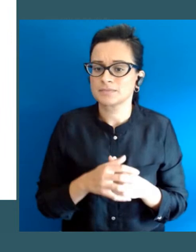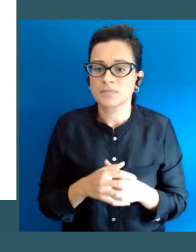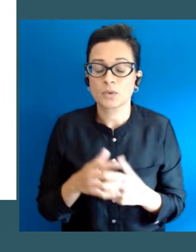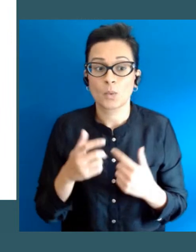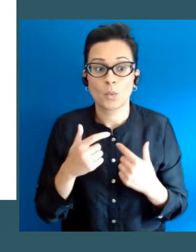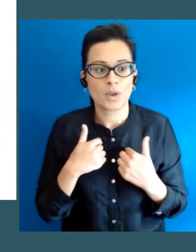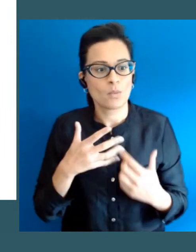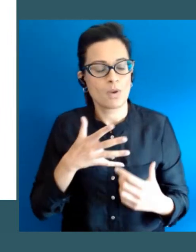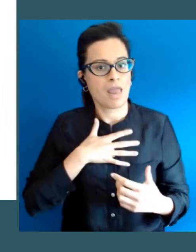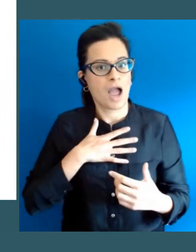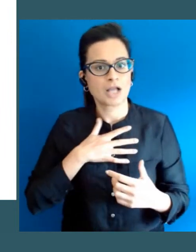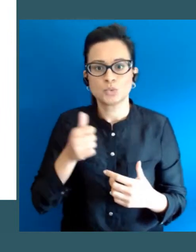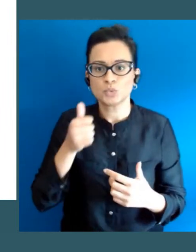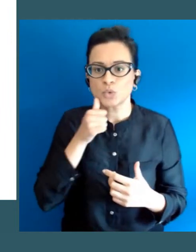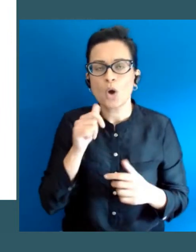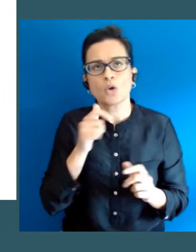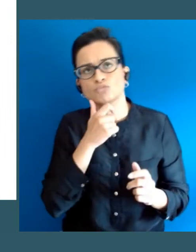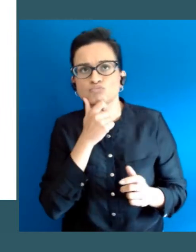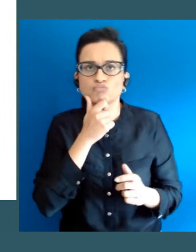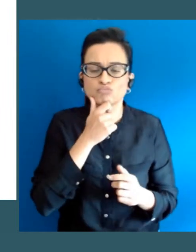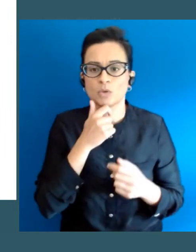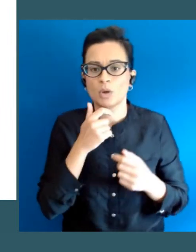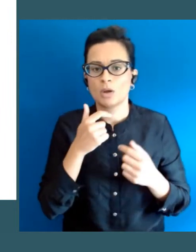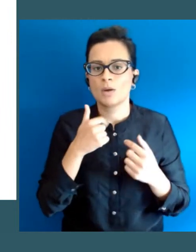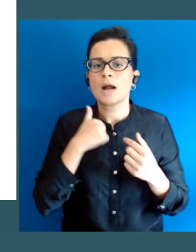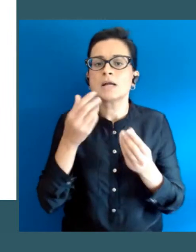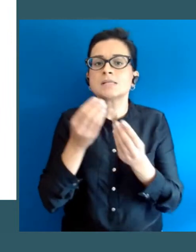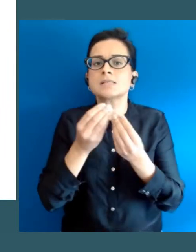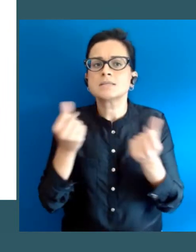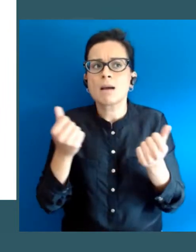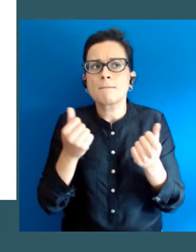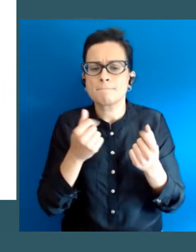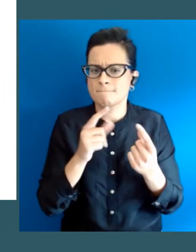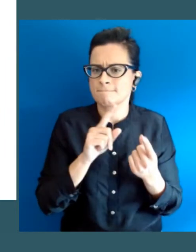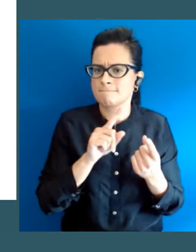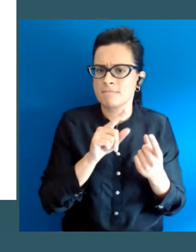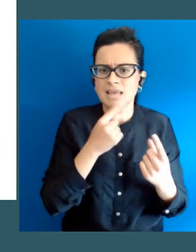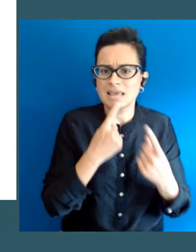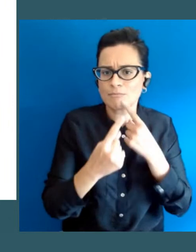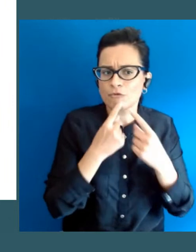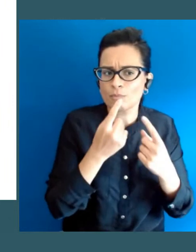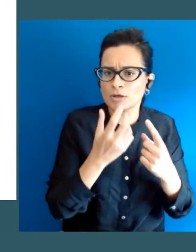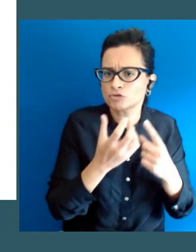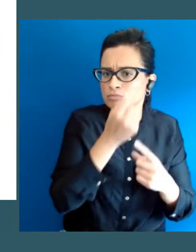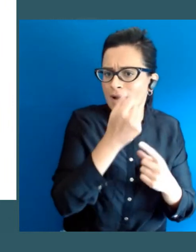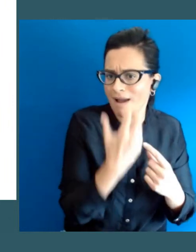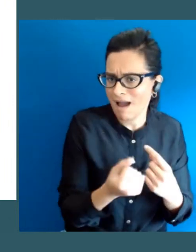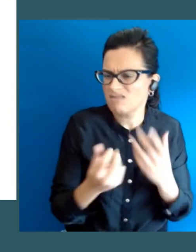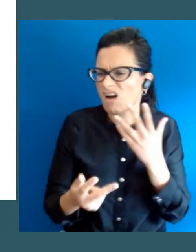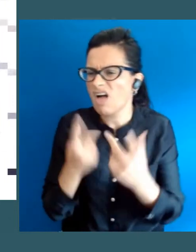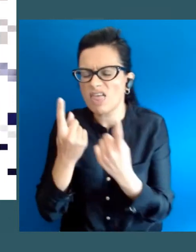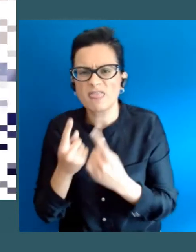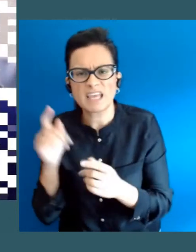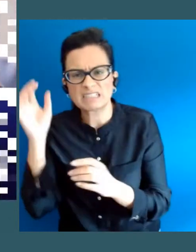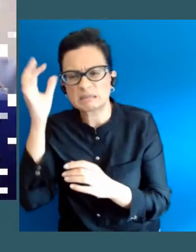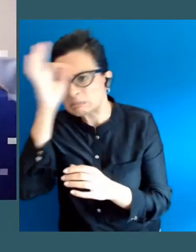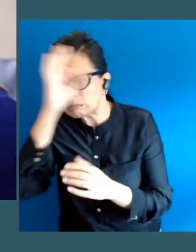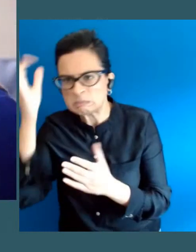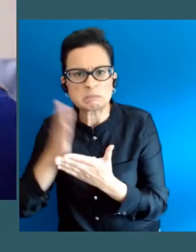why. We think we know some answers, but we're still learning. Next slide, please.